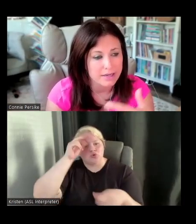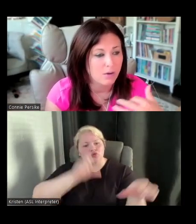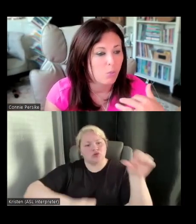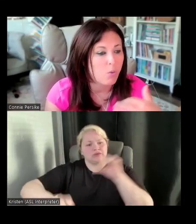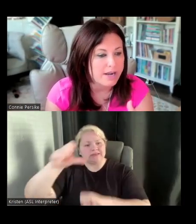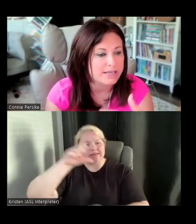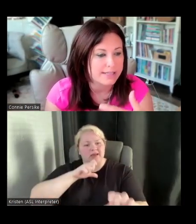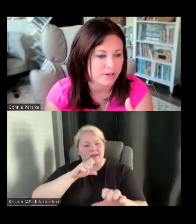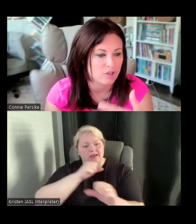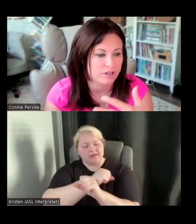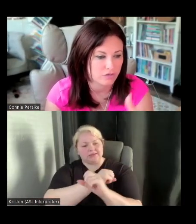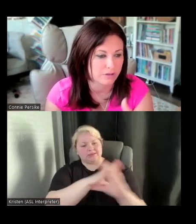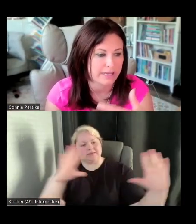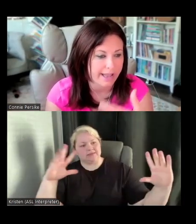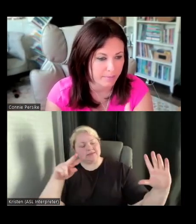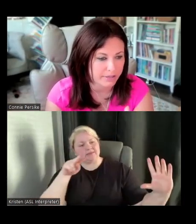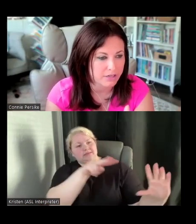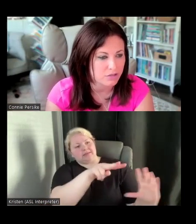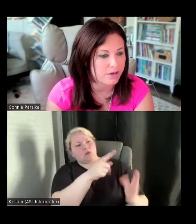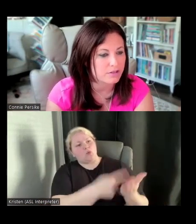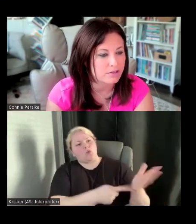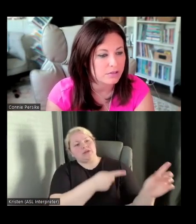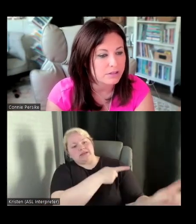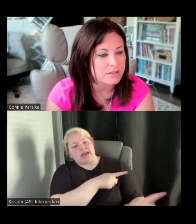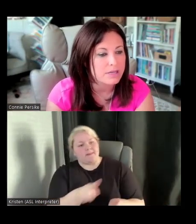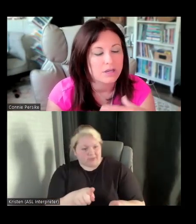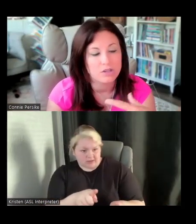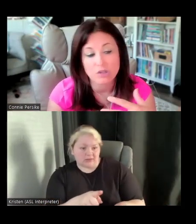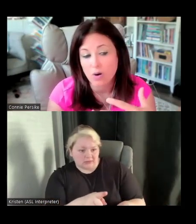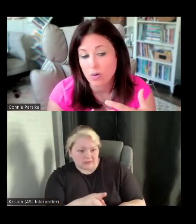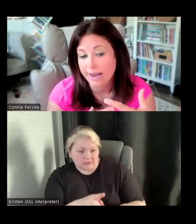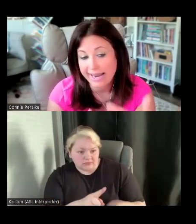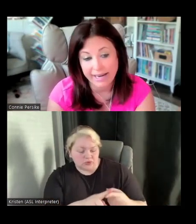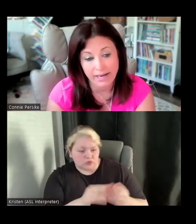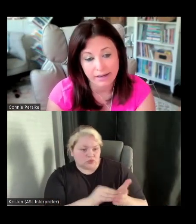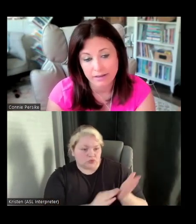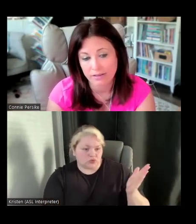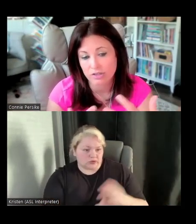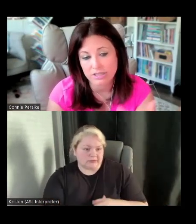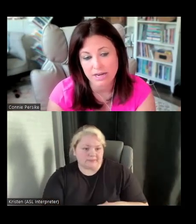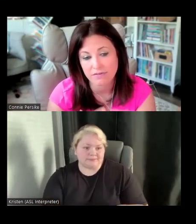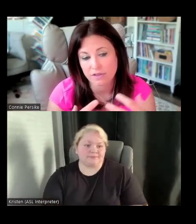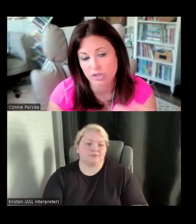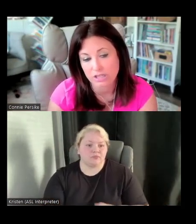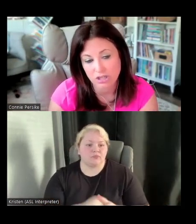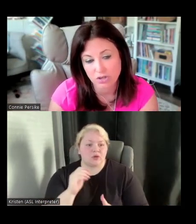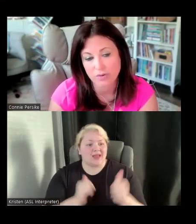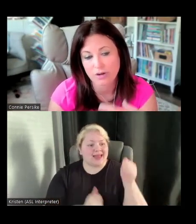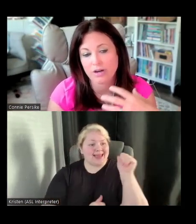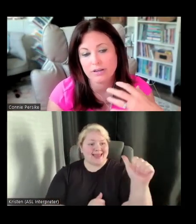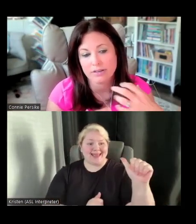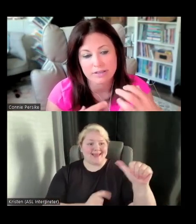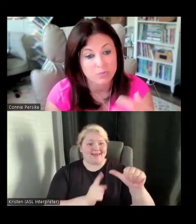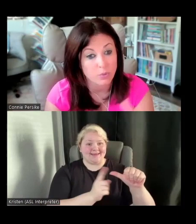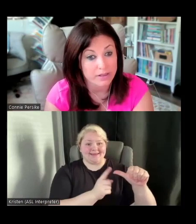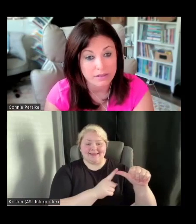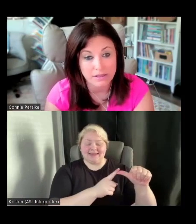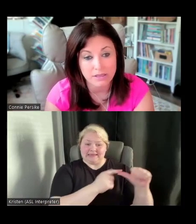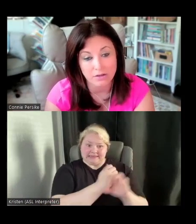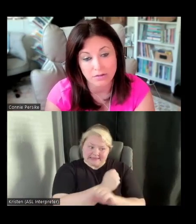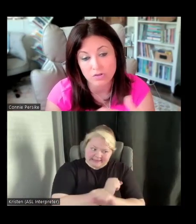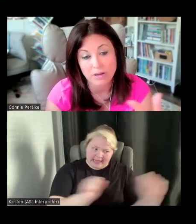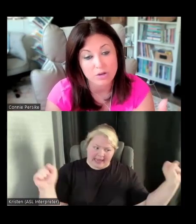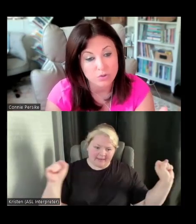lens, what is actually truly happening to our students. So they're safe, they're secure. This is